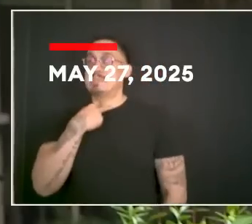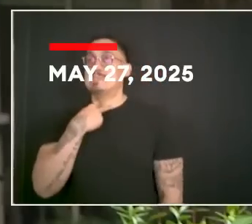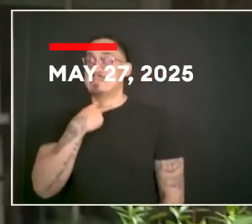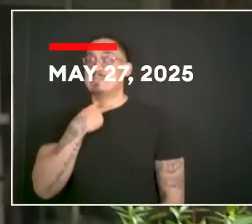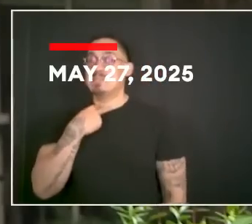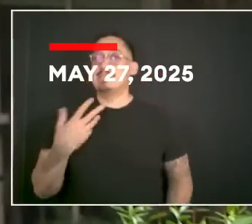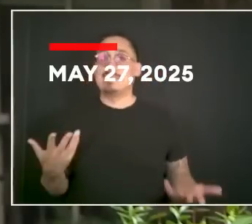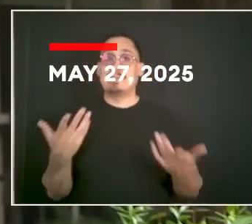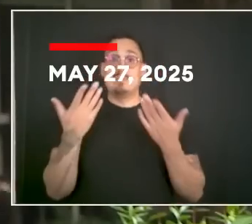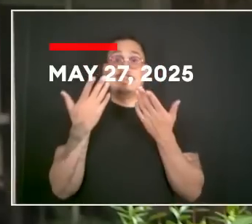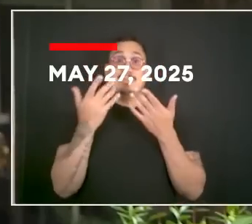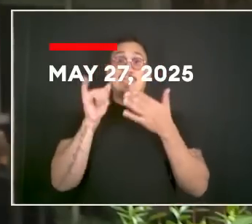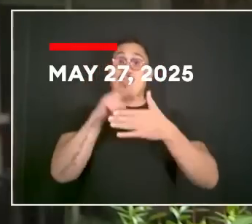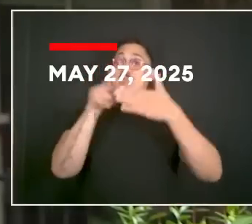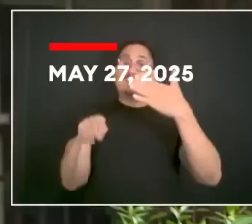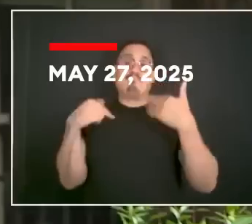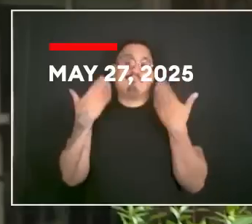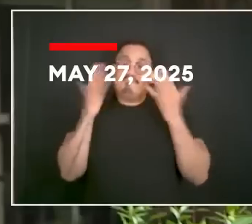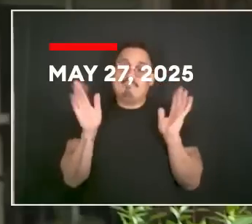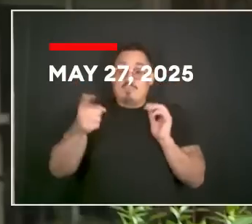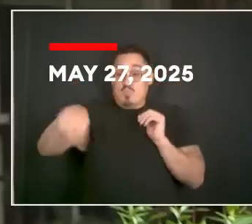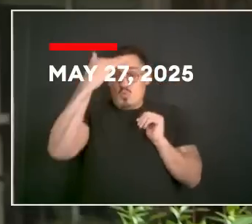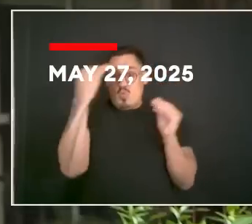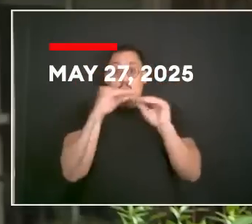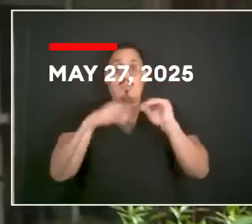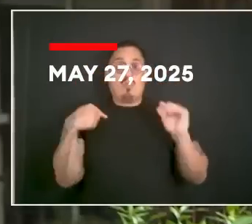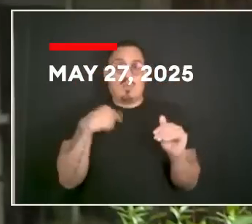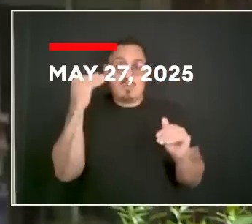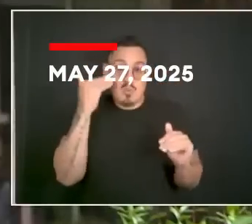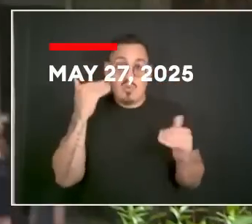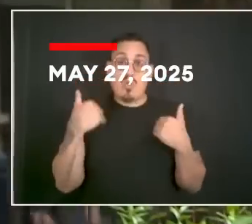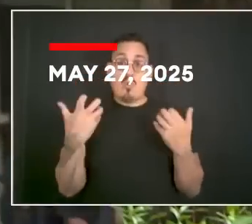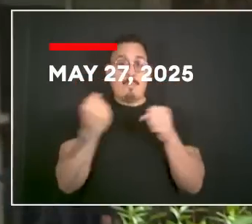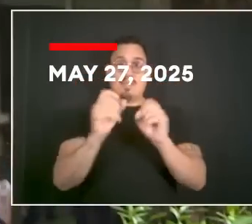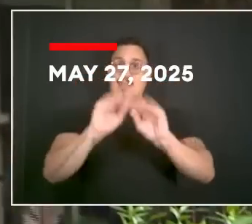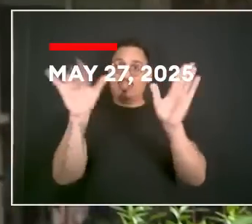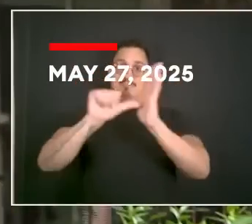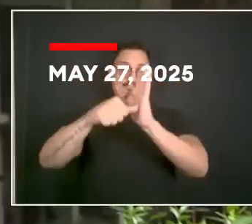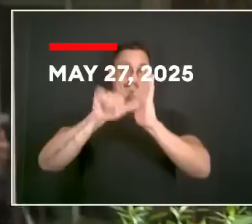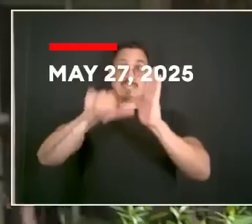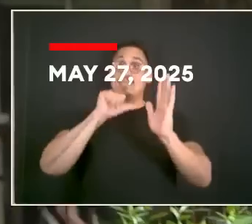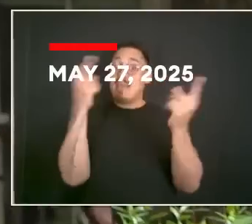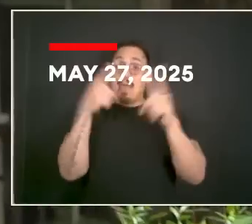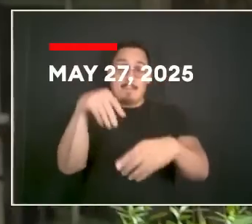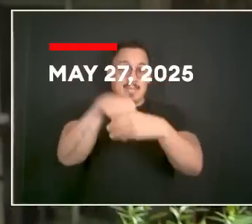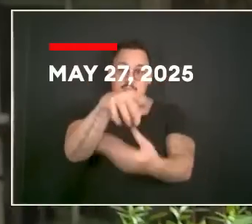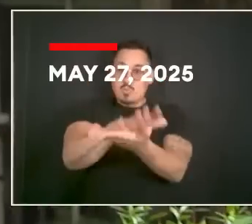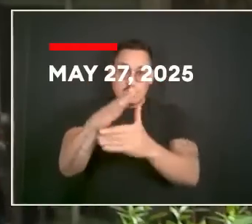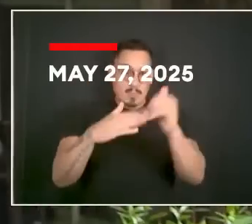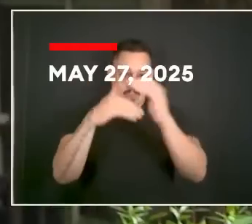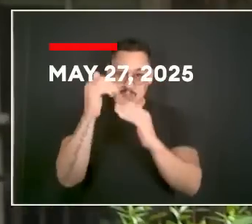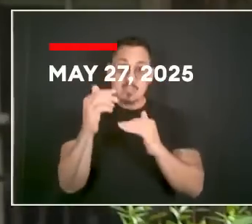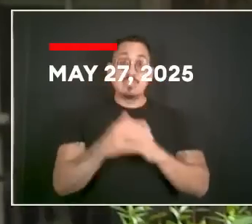know more than we know. What we want to be clear, it did not happen in the school building, which I say to parents all the time, have